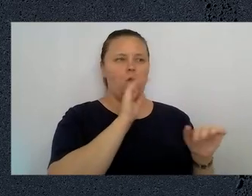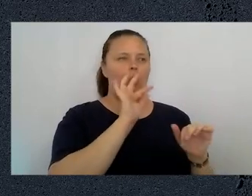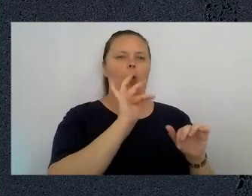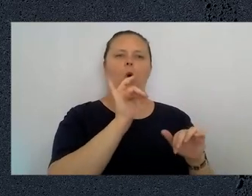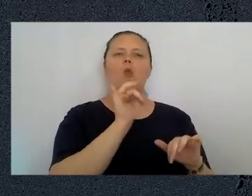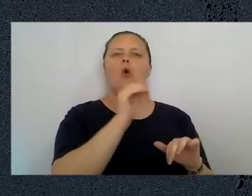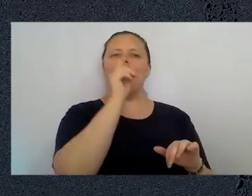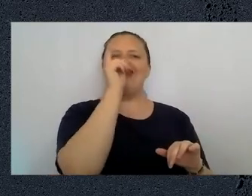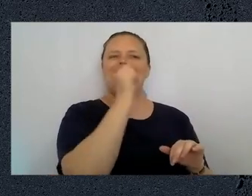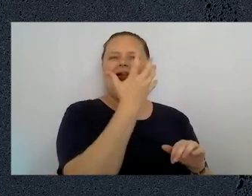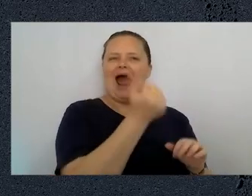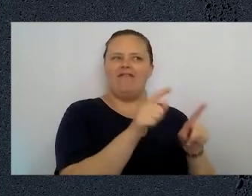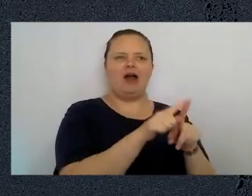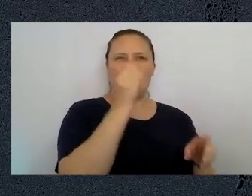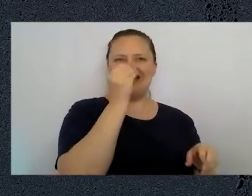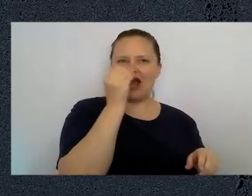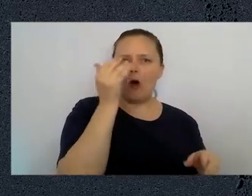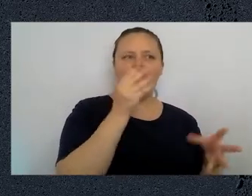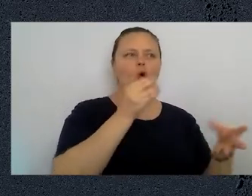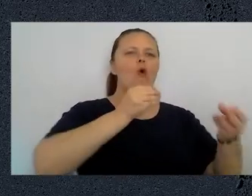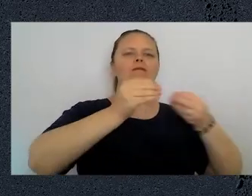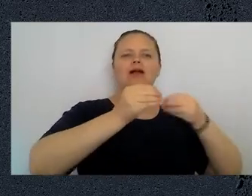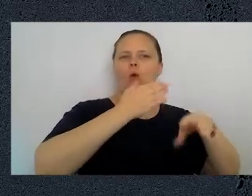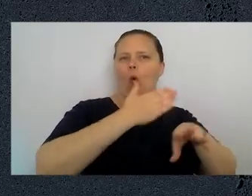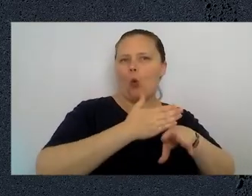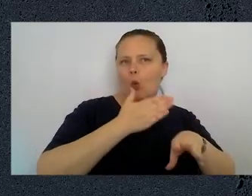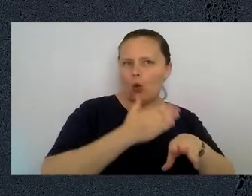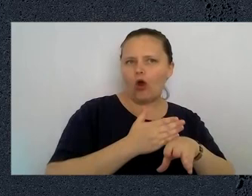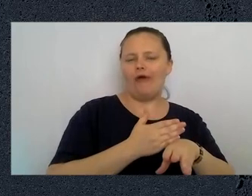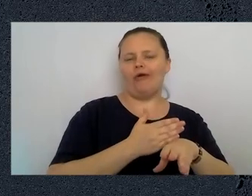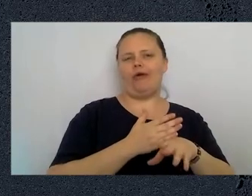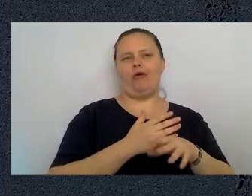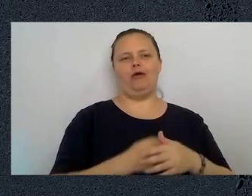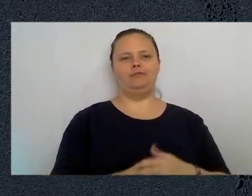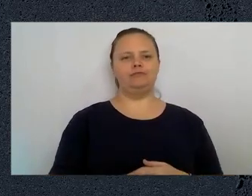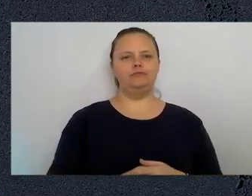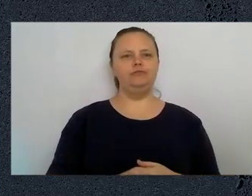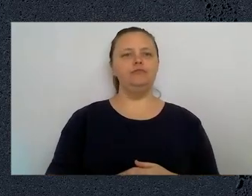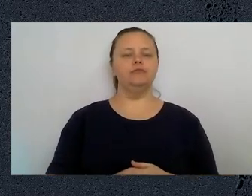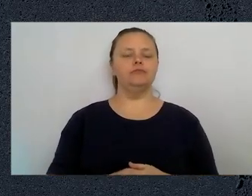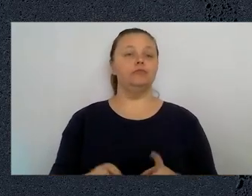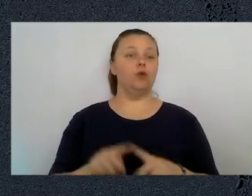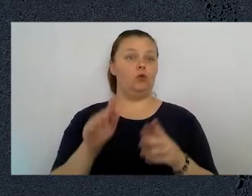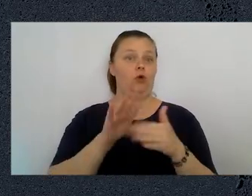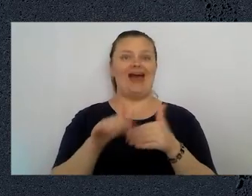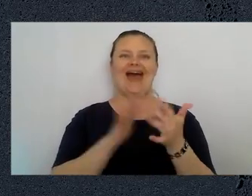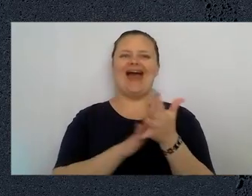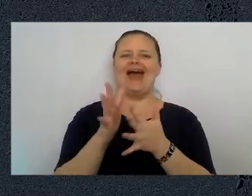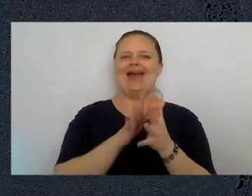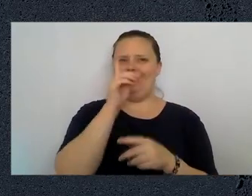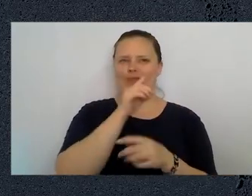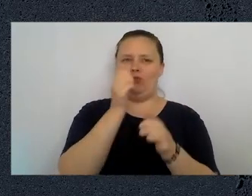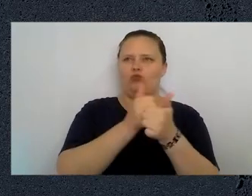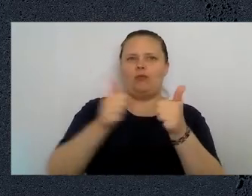terms of like leave or flexible work arrangements. How people are promoted. What are